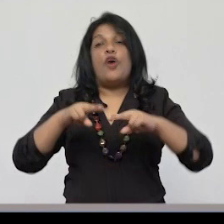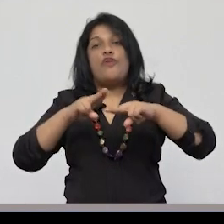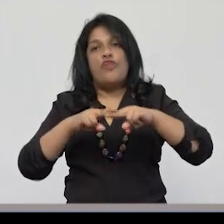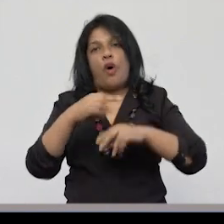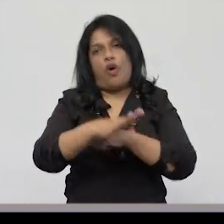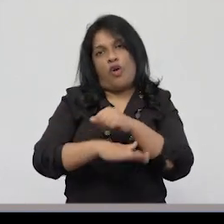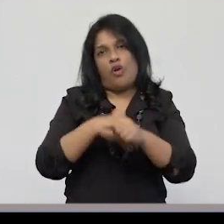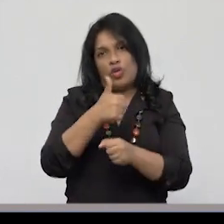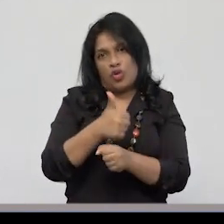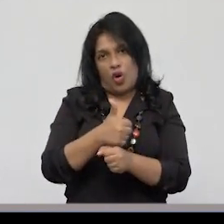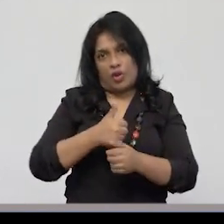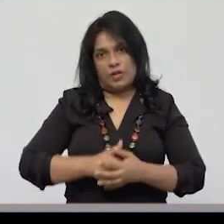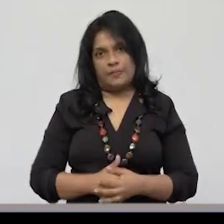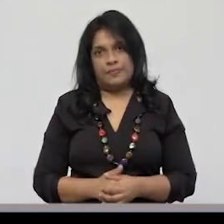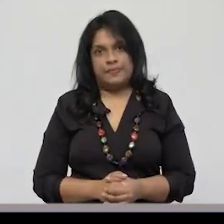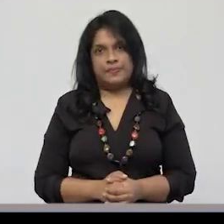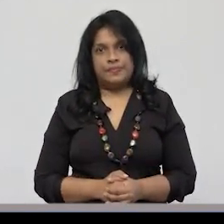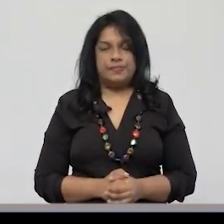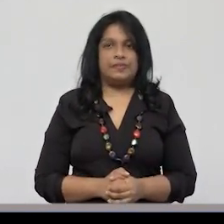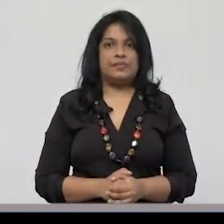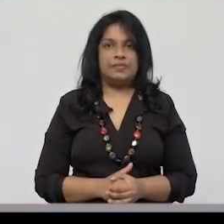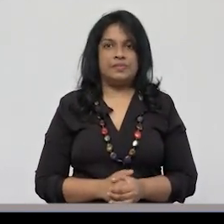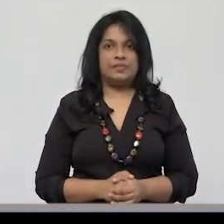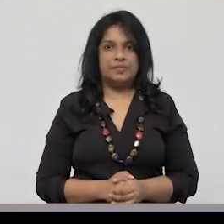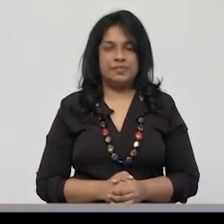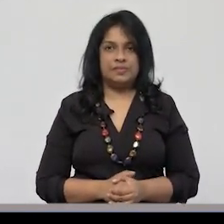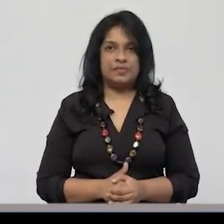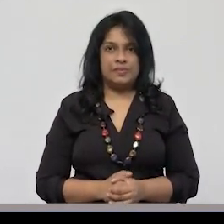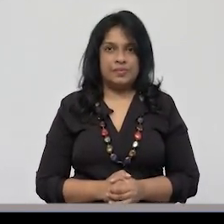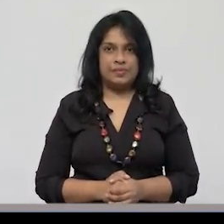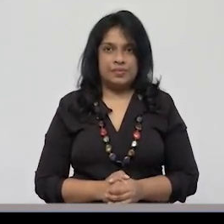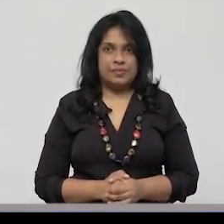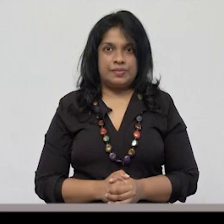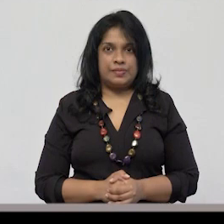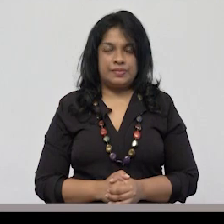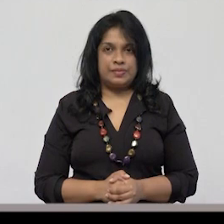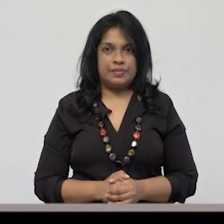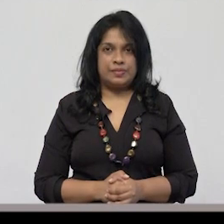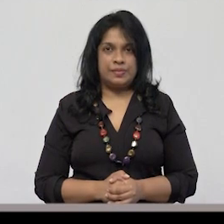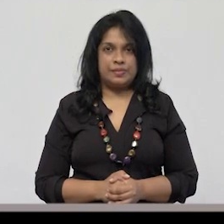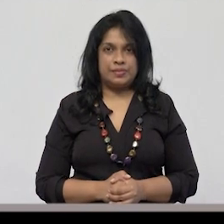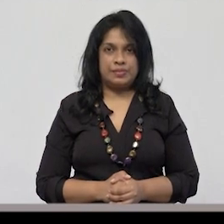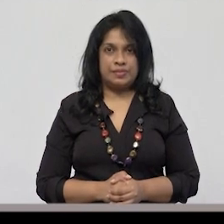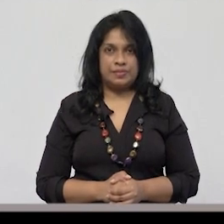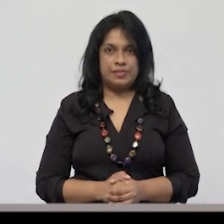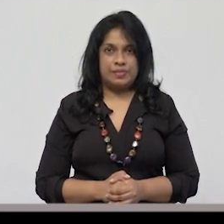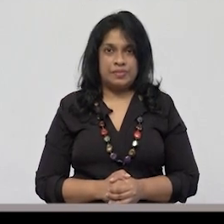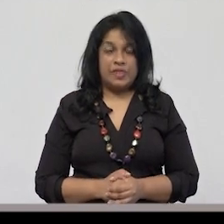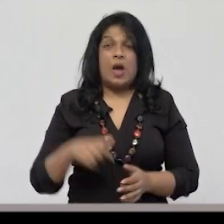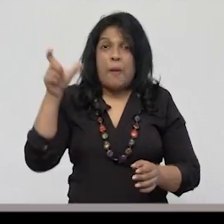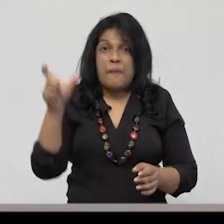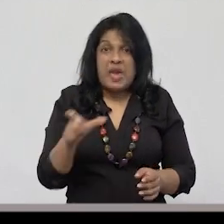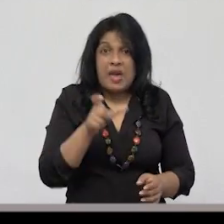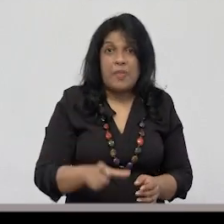emotionally, spiritually, mentally bring you the strength that you need. Those who wait